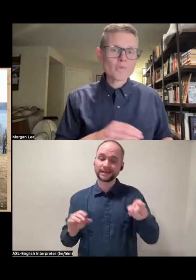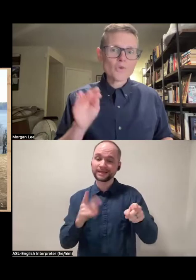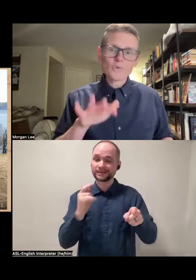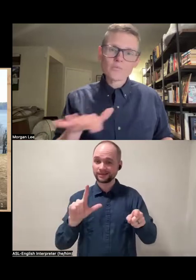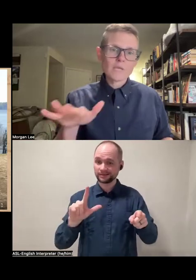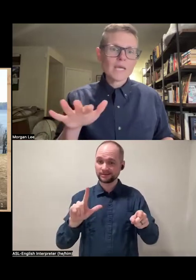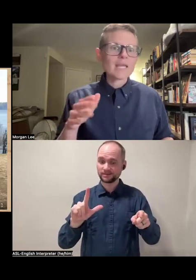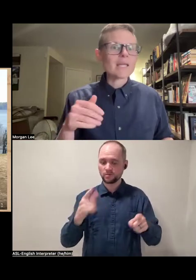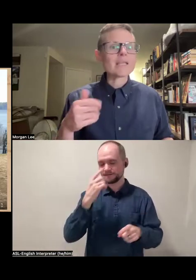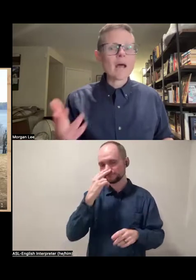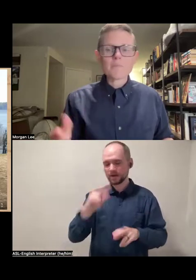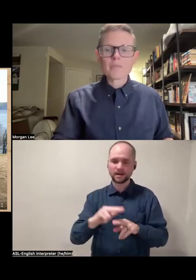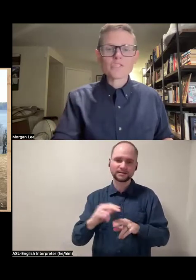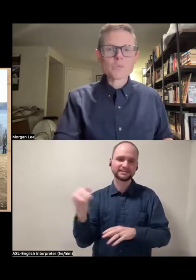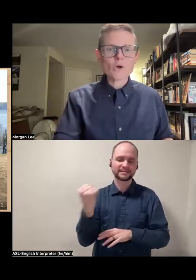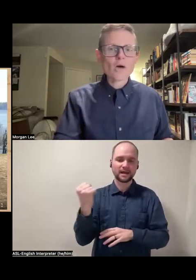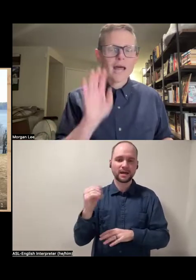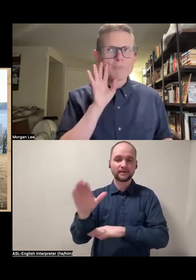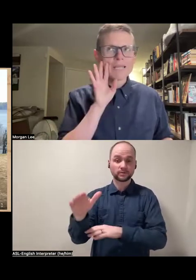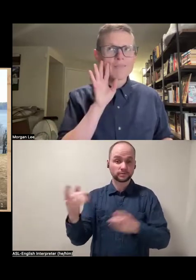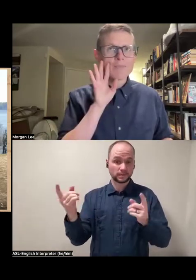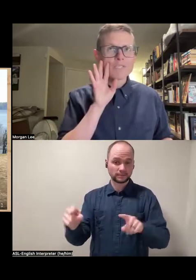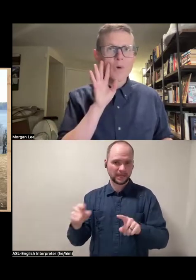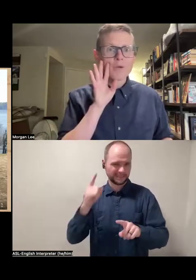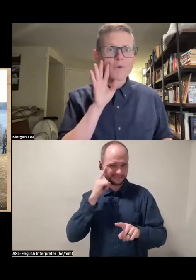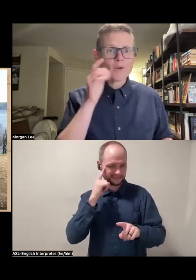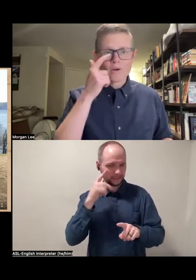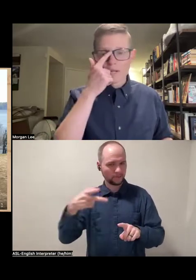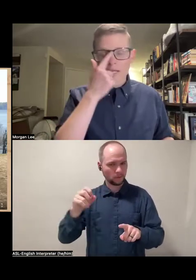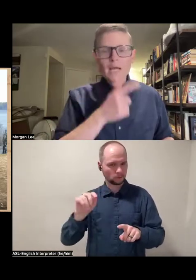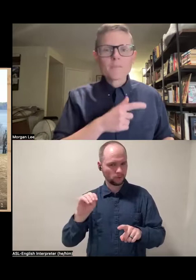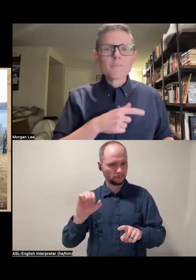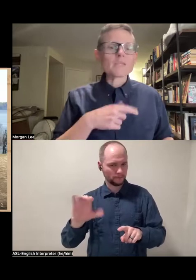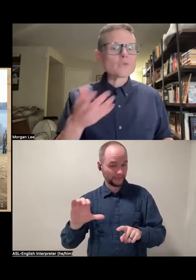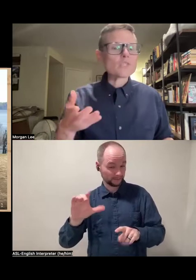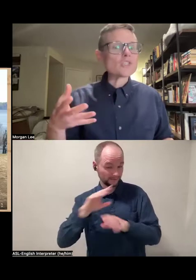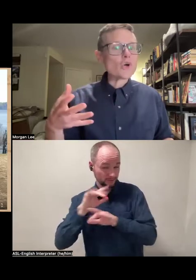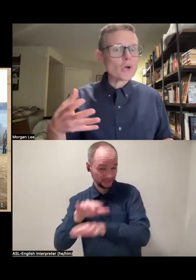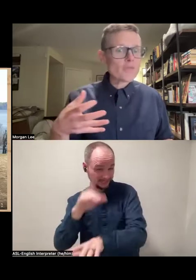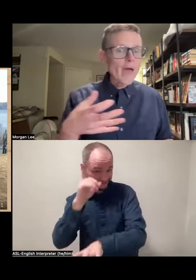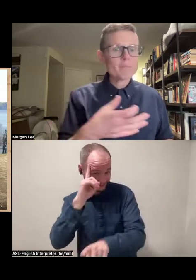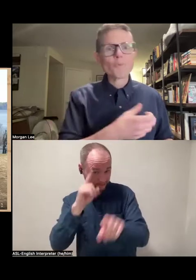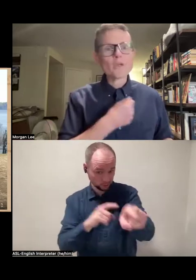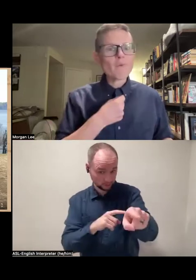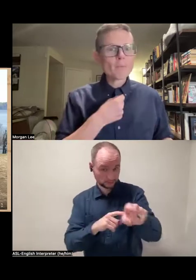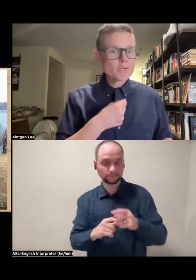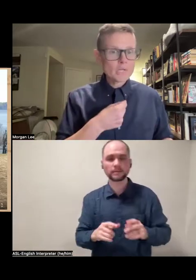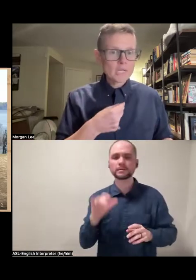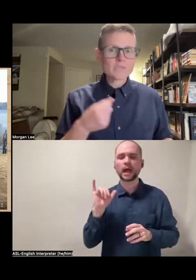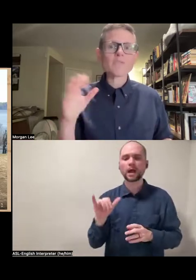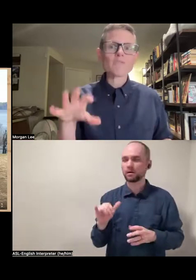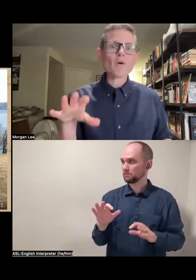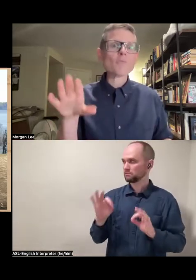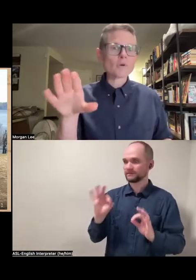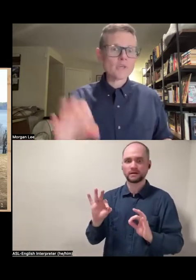Saturday afternoon, and it ended up that she was on, I believe, the Potomac River. And so she took that brief